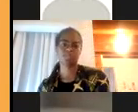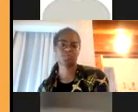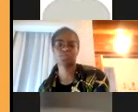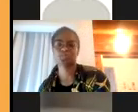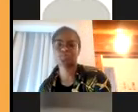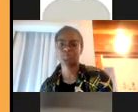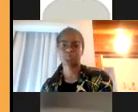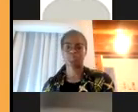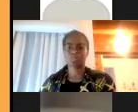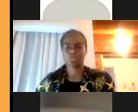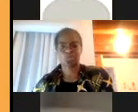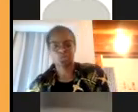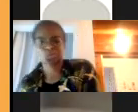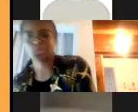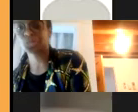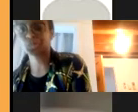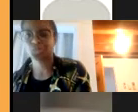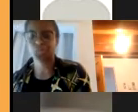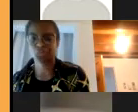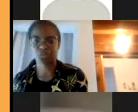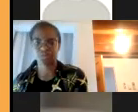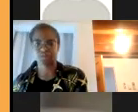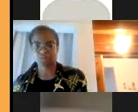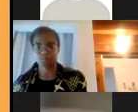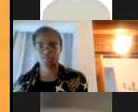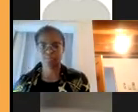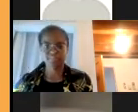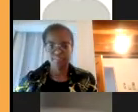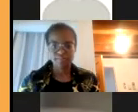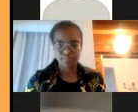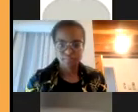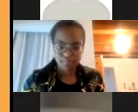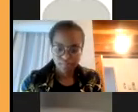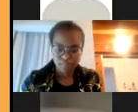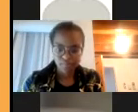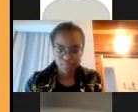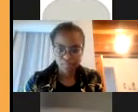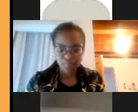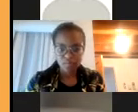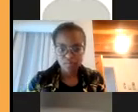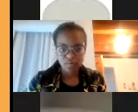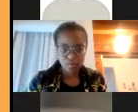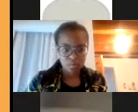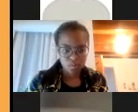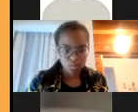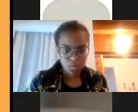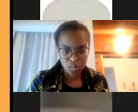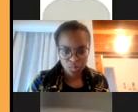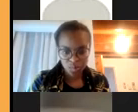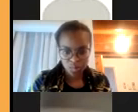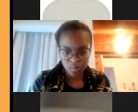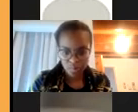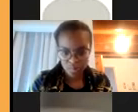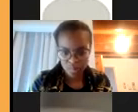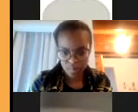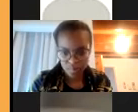out the administrative staff of the hospital, barricaded the entrances, made their cries for decent health care known to the world. This is the trailer